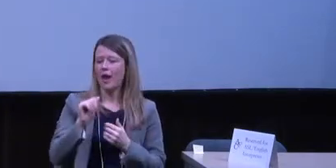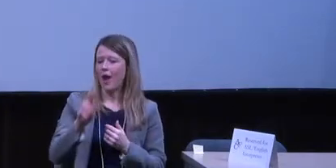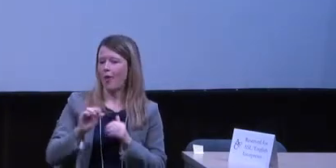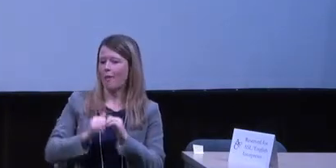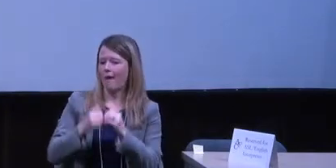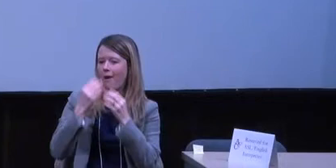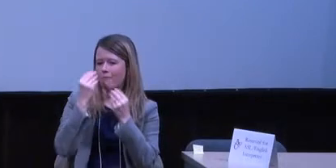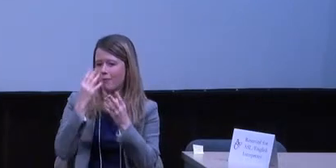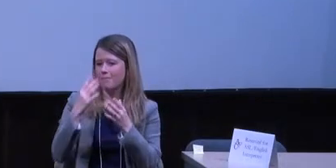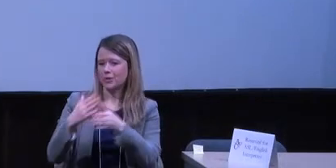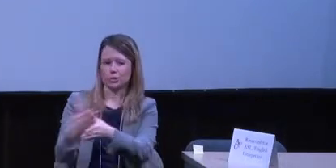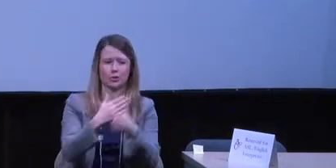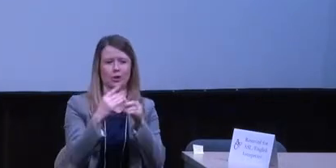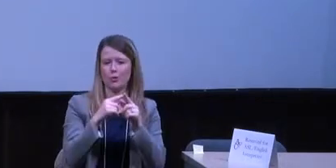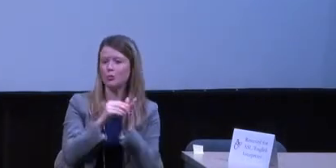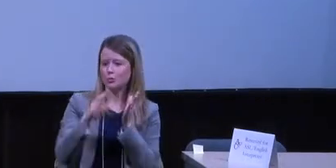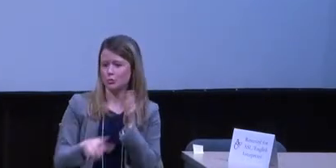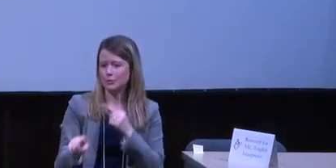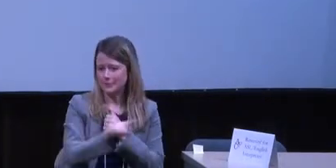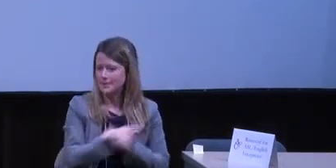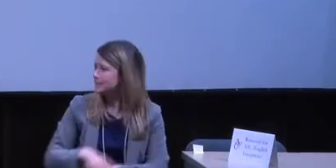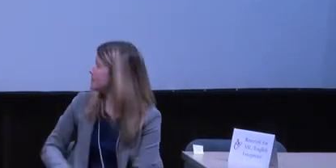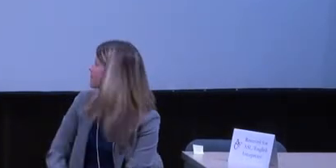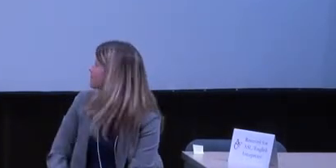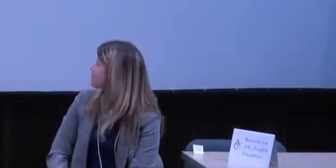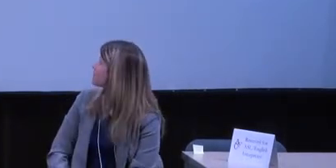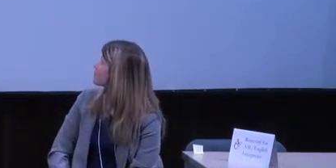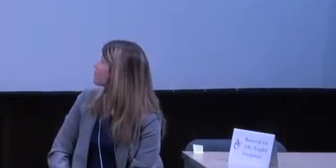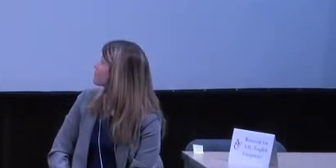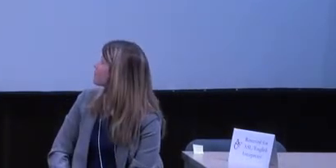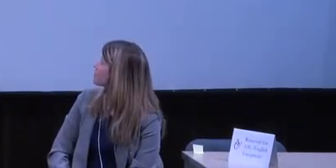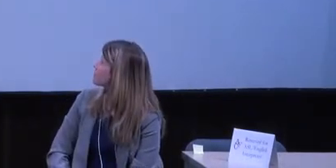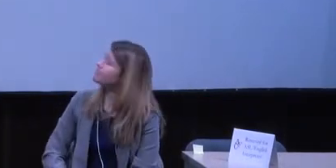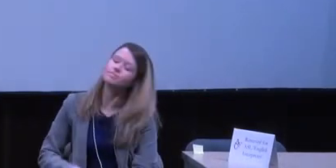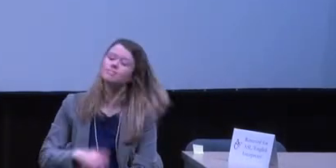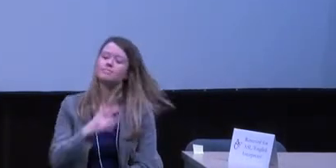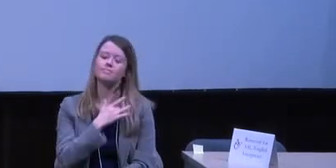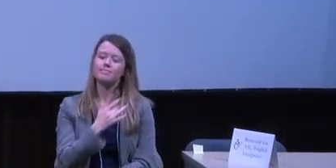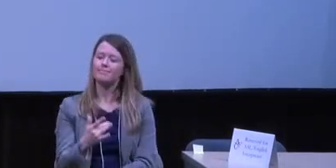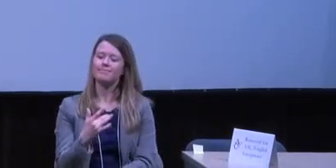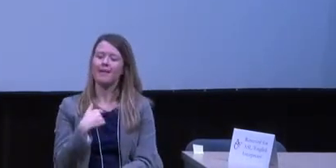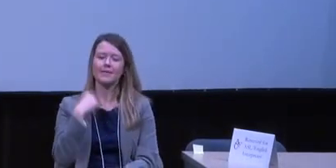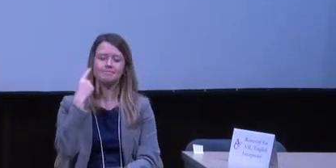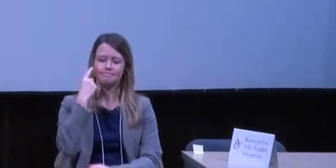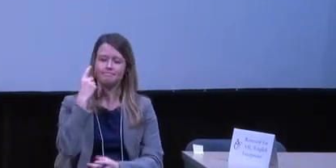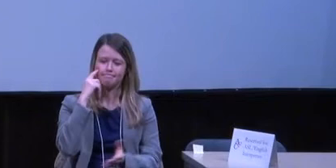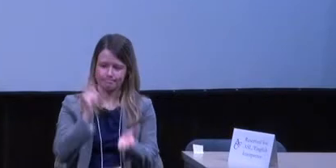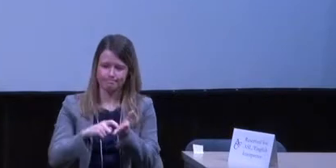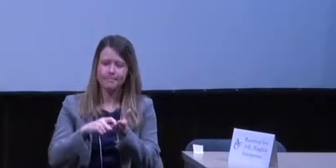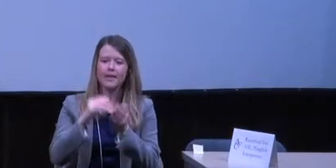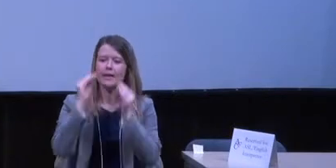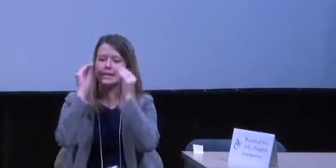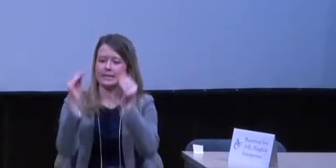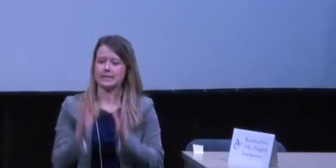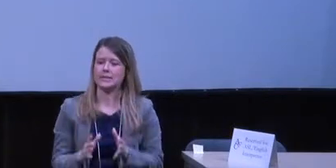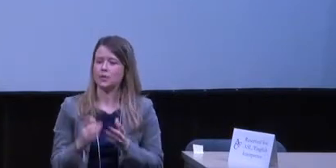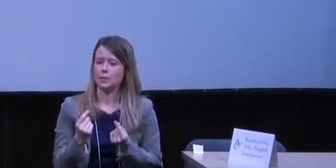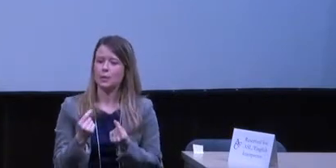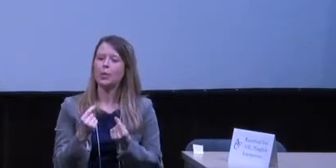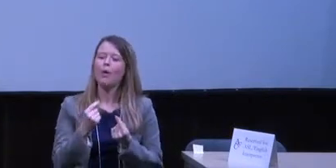being presented to our students. So typically what I see is a lot of professors are uploading content